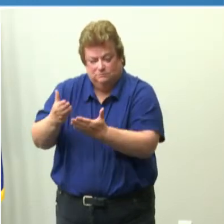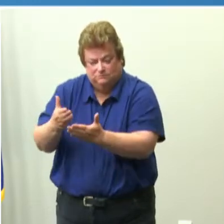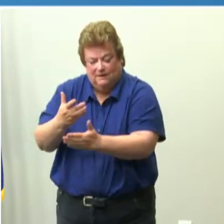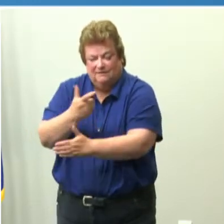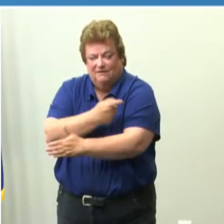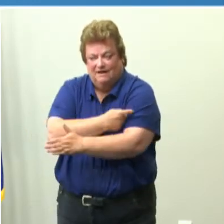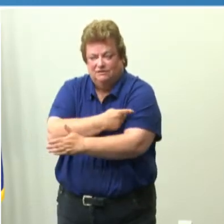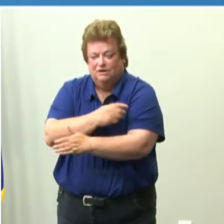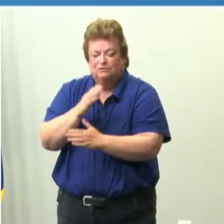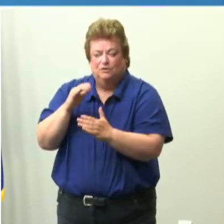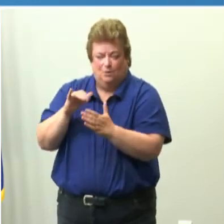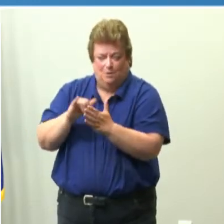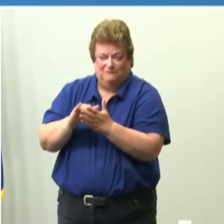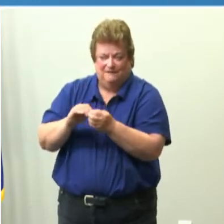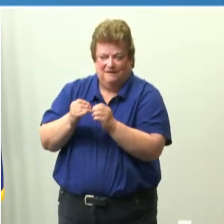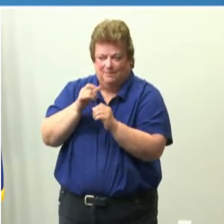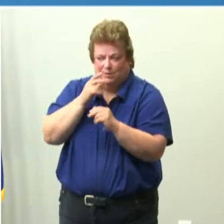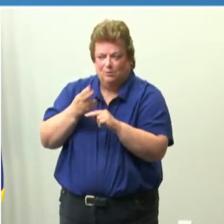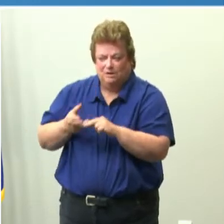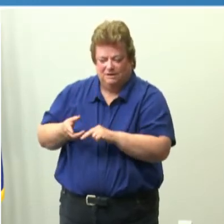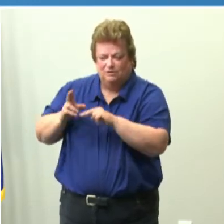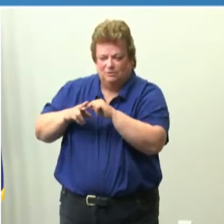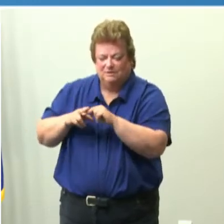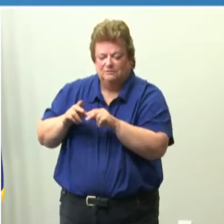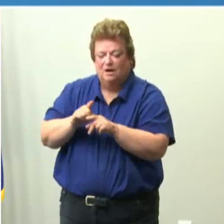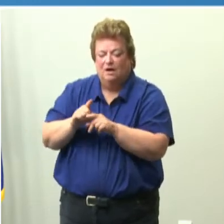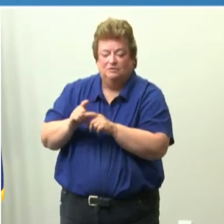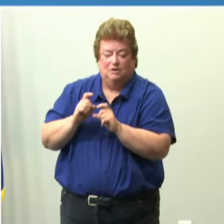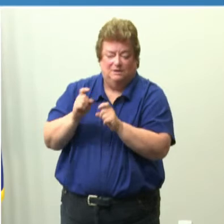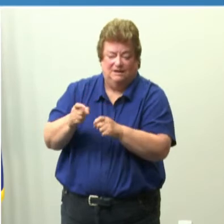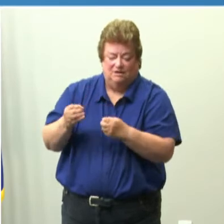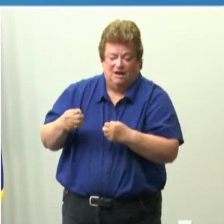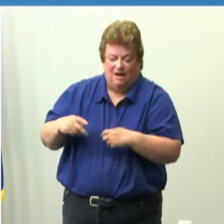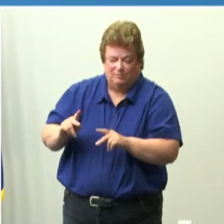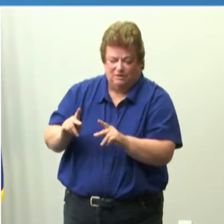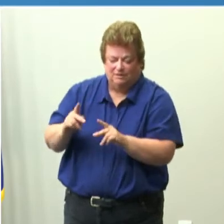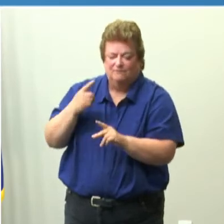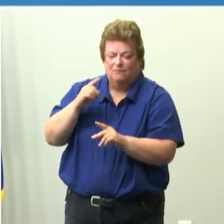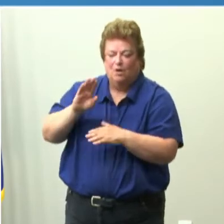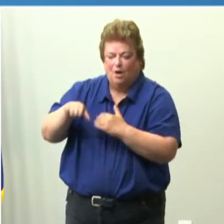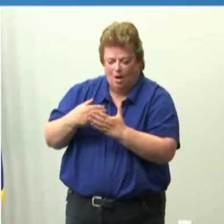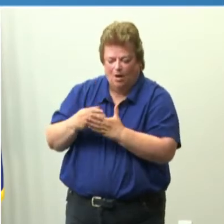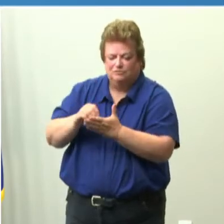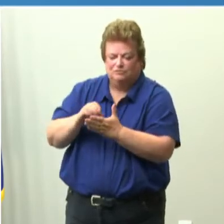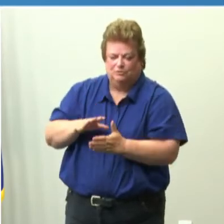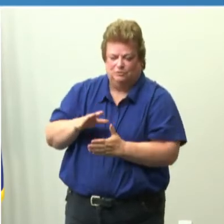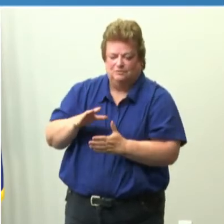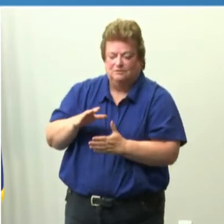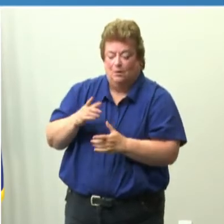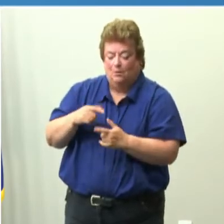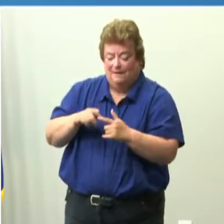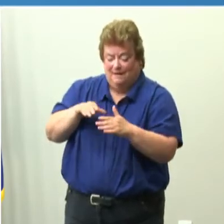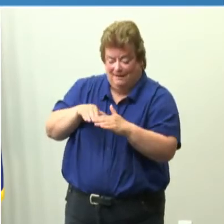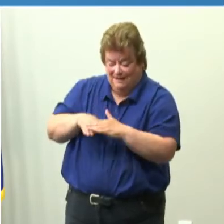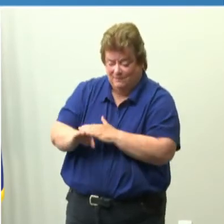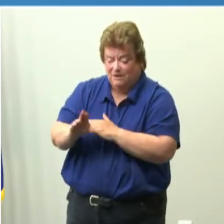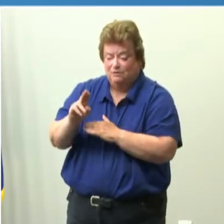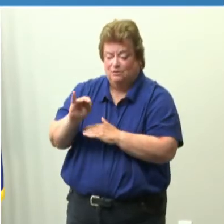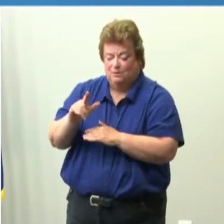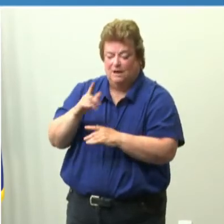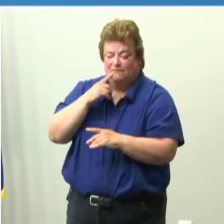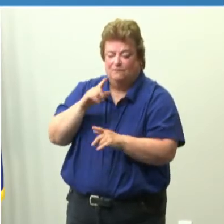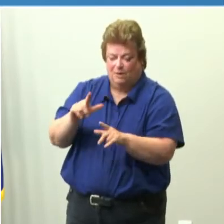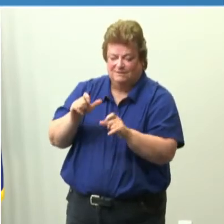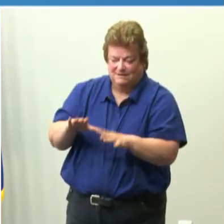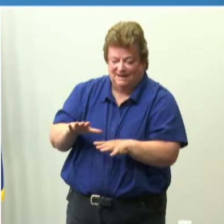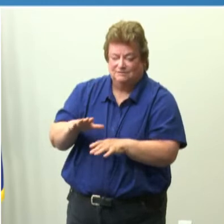will increase. And they've also offered the opportunity. All students are being tested as they come into UNL for